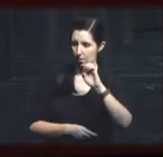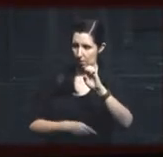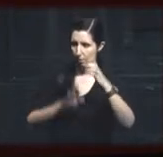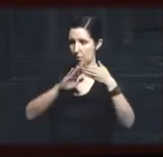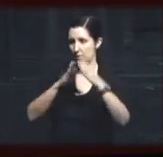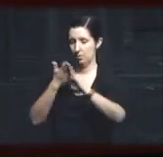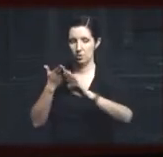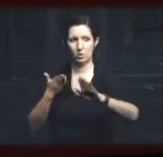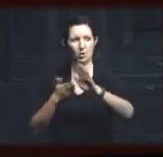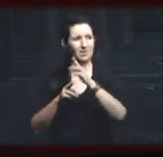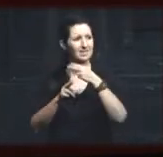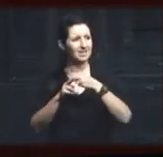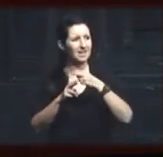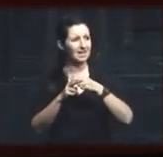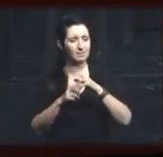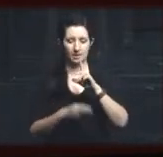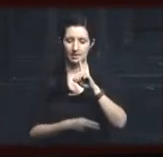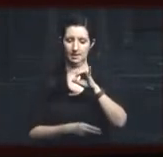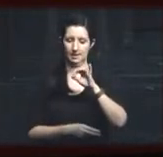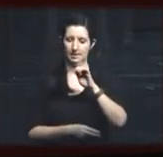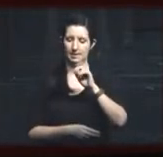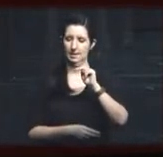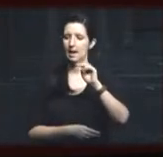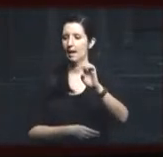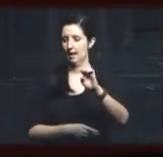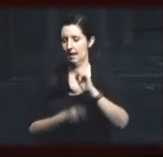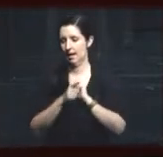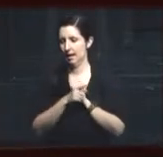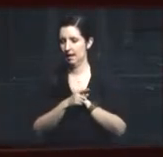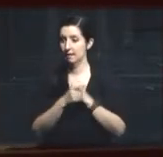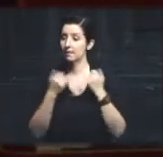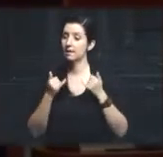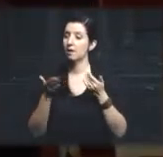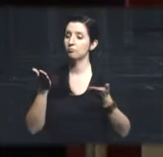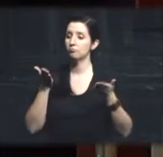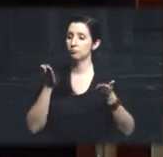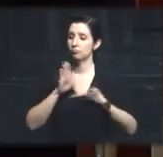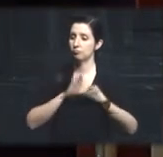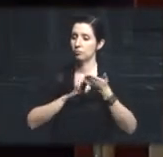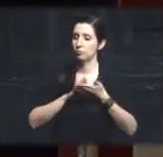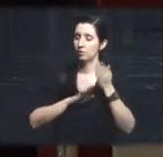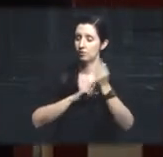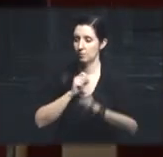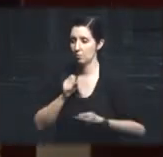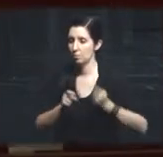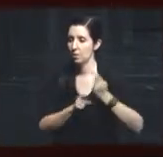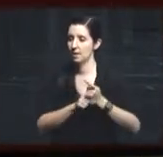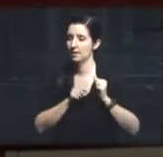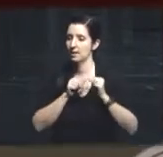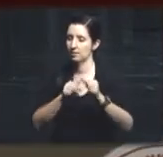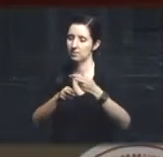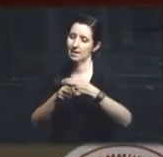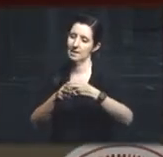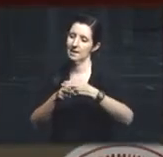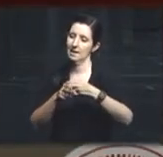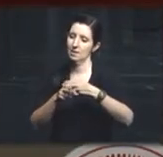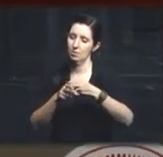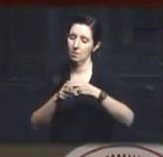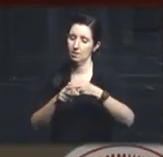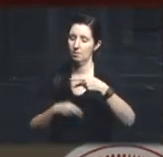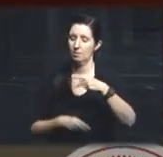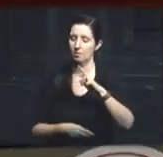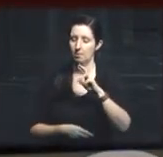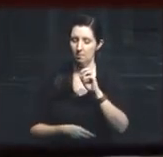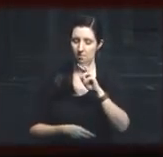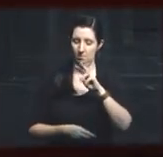name? Diane Hegman, thank you, is serving for this entire year as the interim provost for the system.